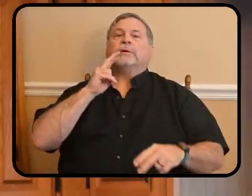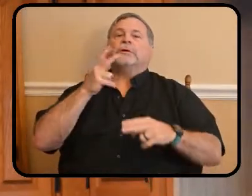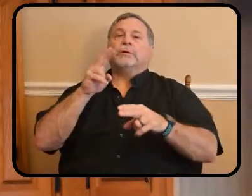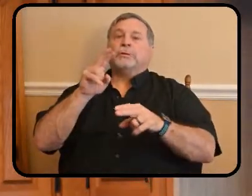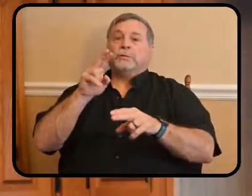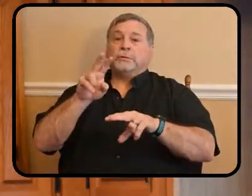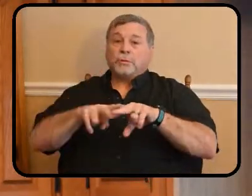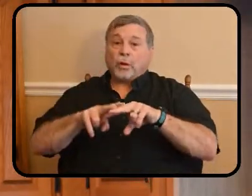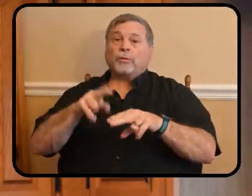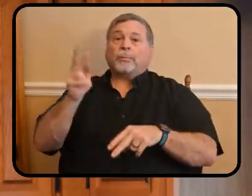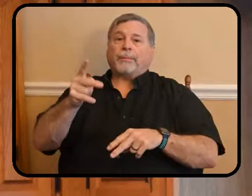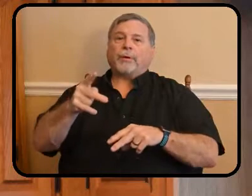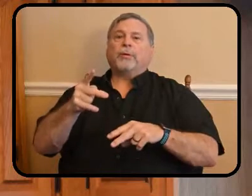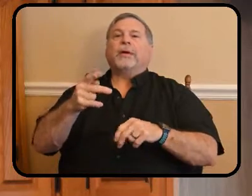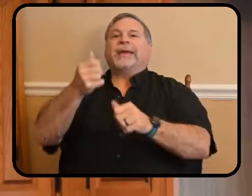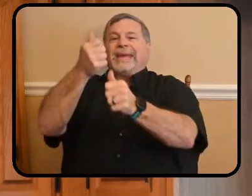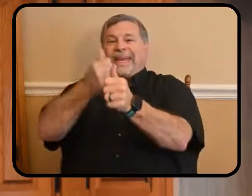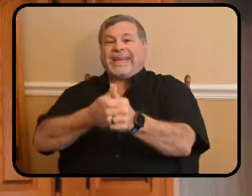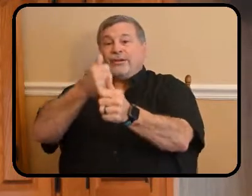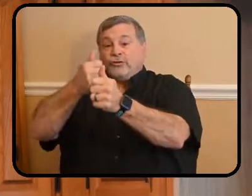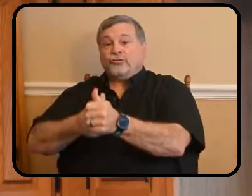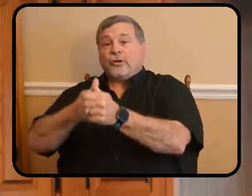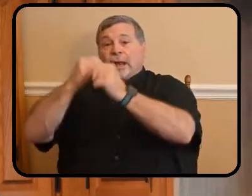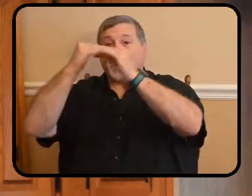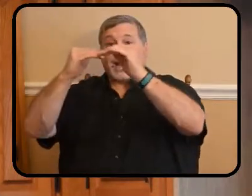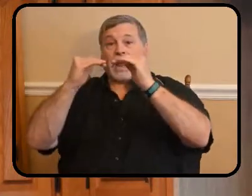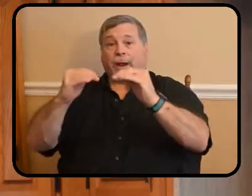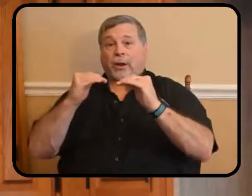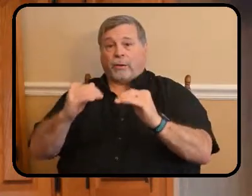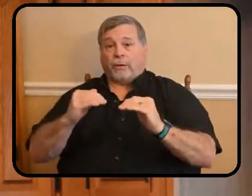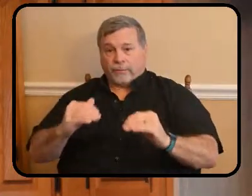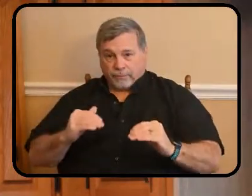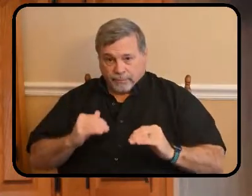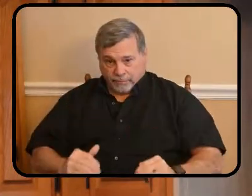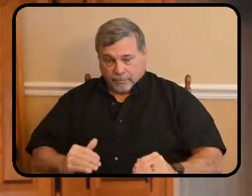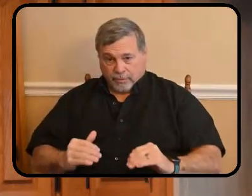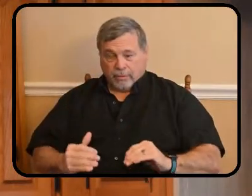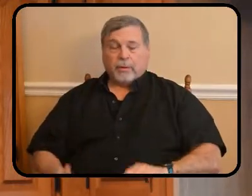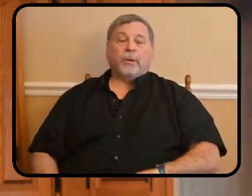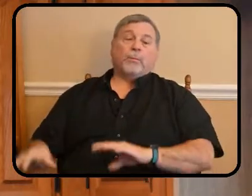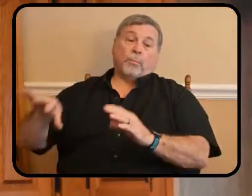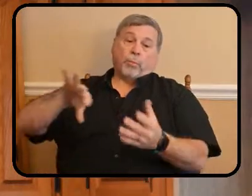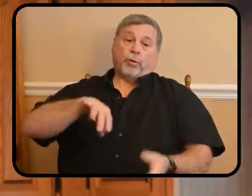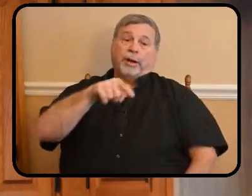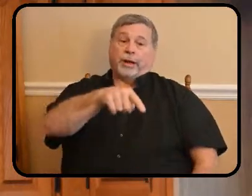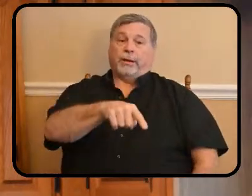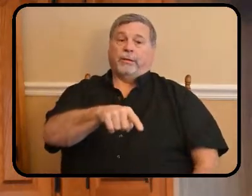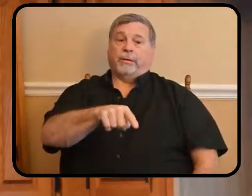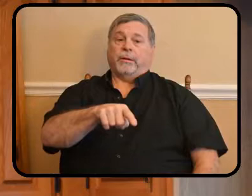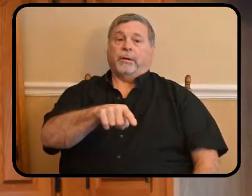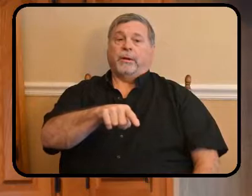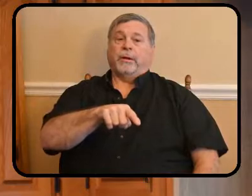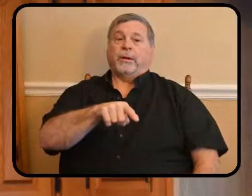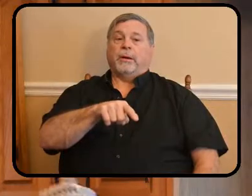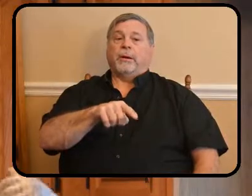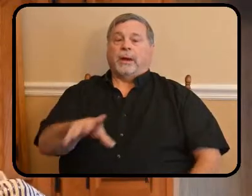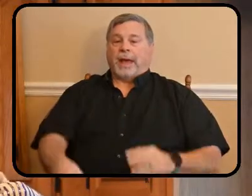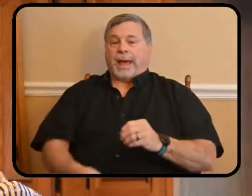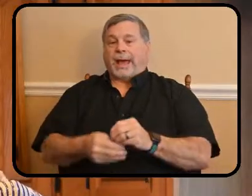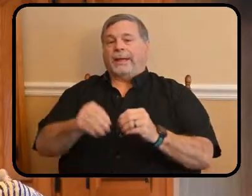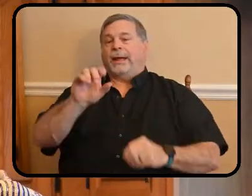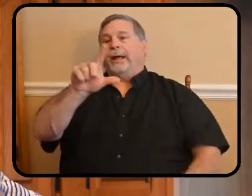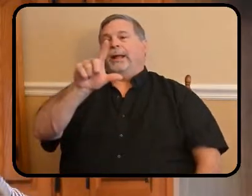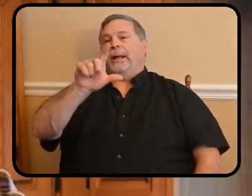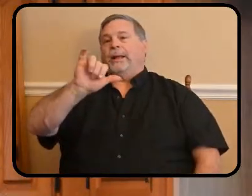as well. Again, seasoning in each layer. And now we're going to pour that into the pan here, and I'm going to put a lid on it and put it